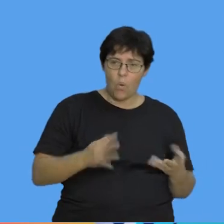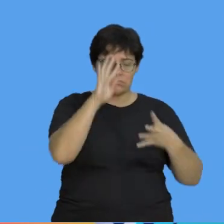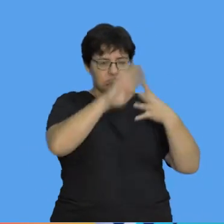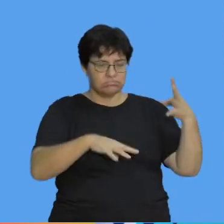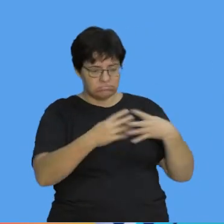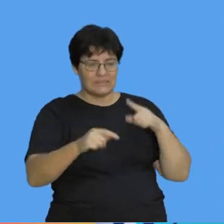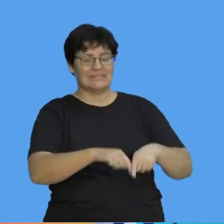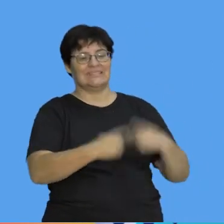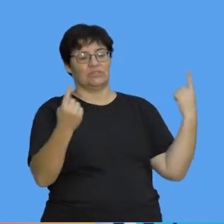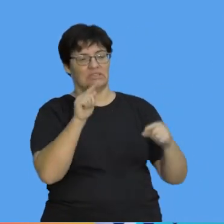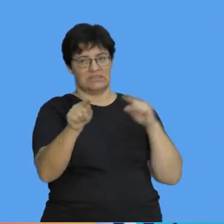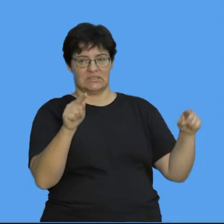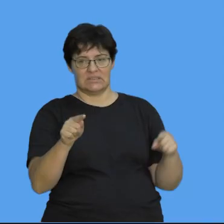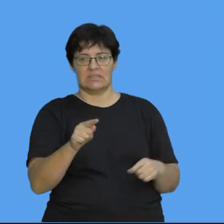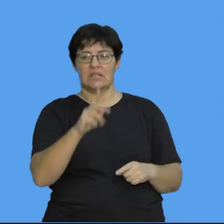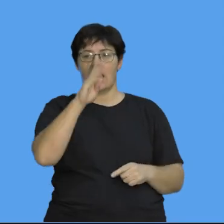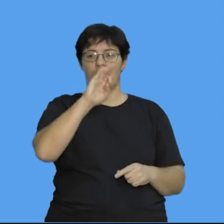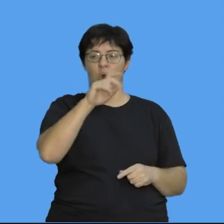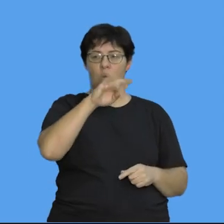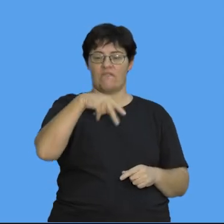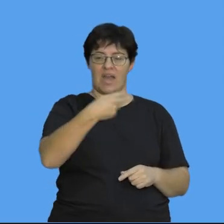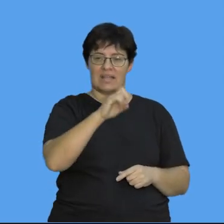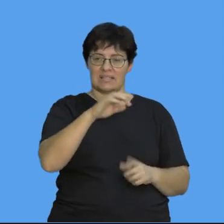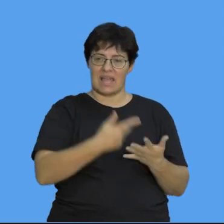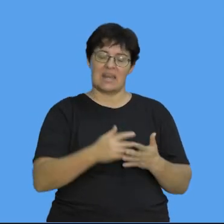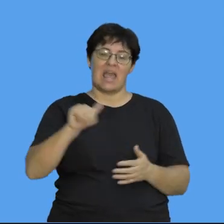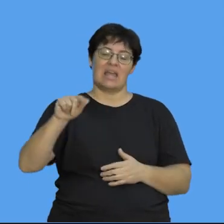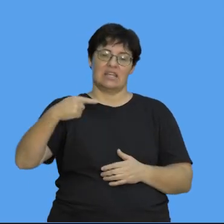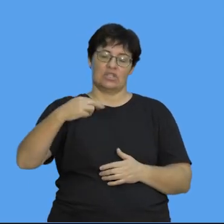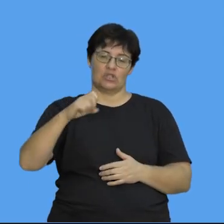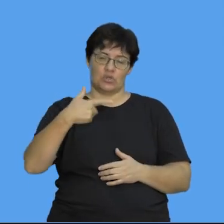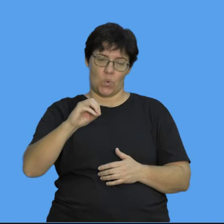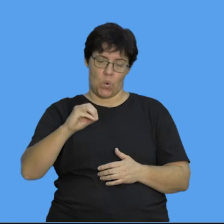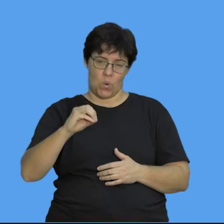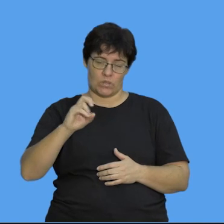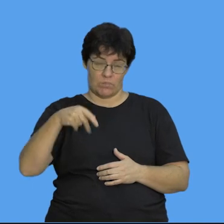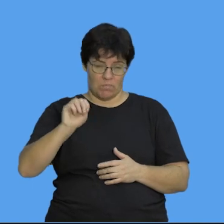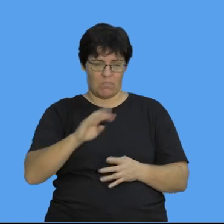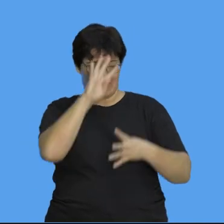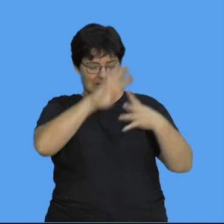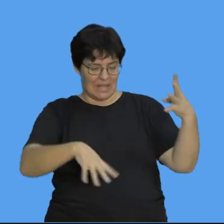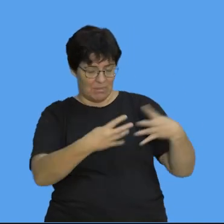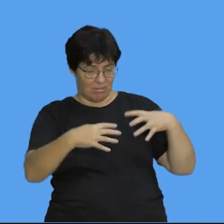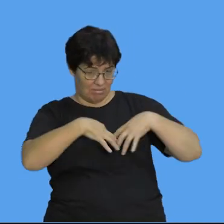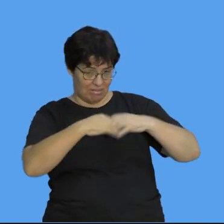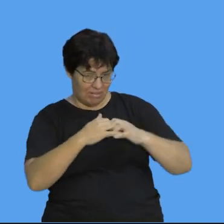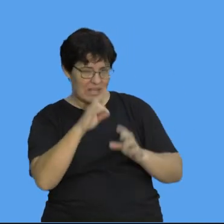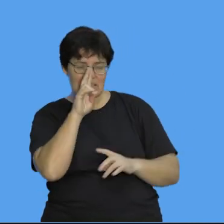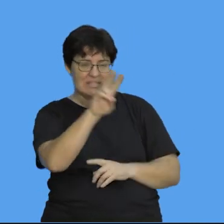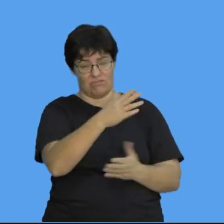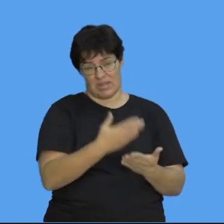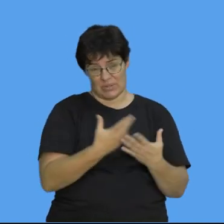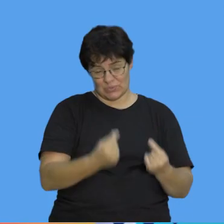to tabulate the differences between a bryophyte and an angiosperm. Draw up a table, see if you can do